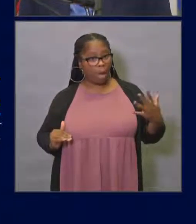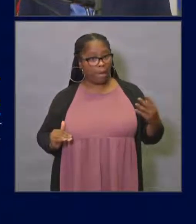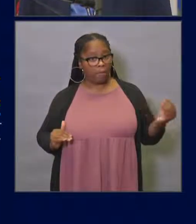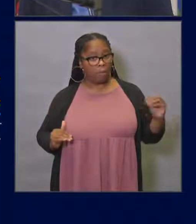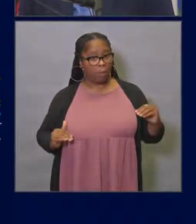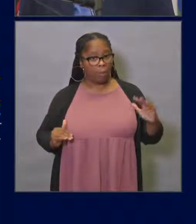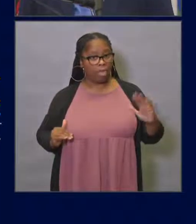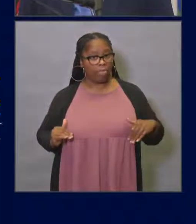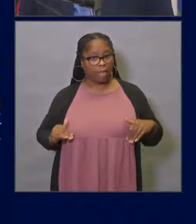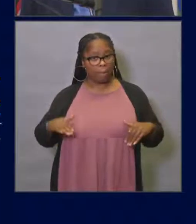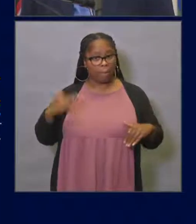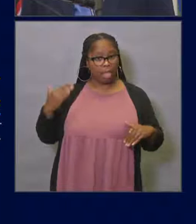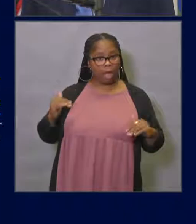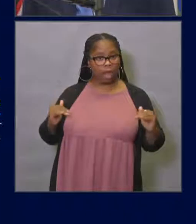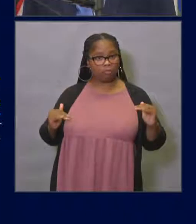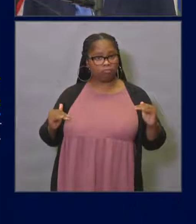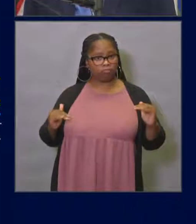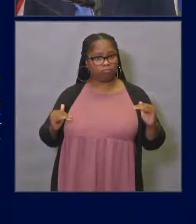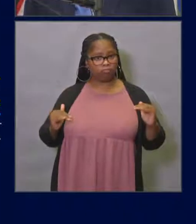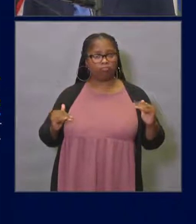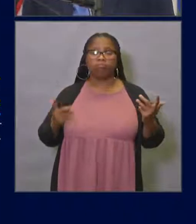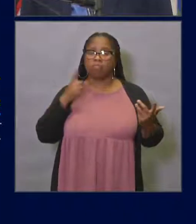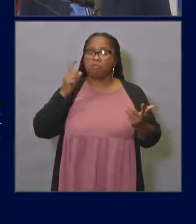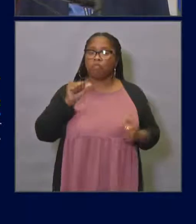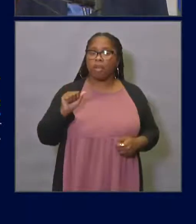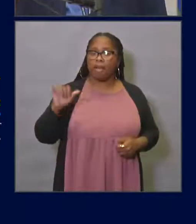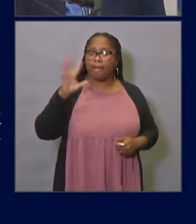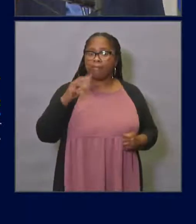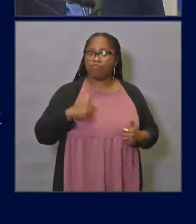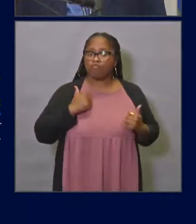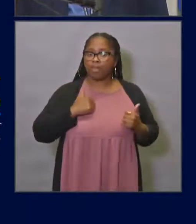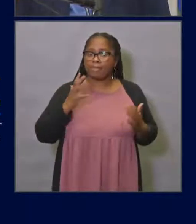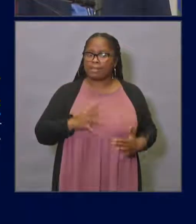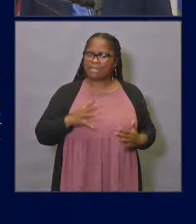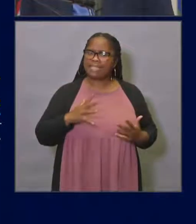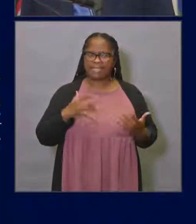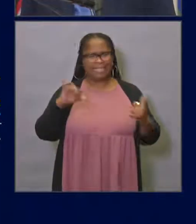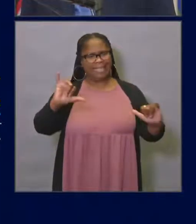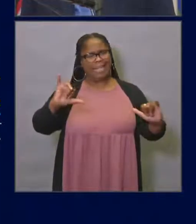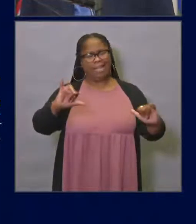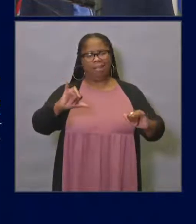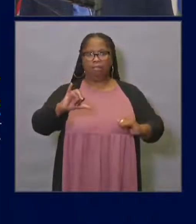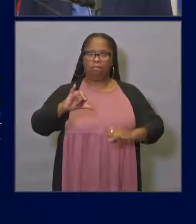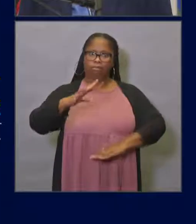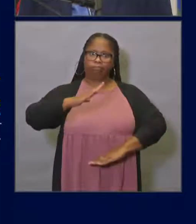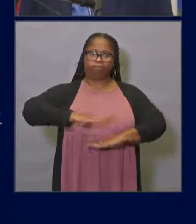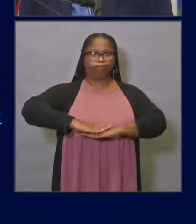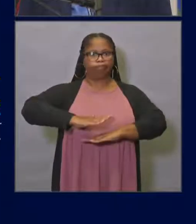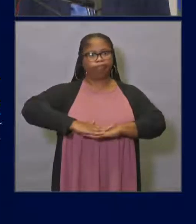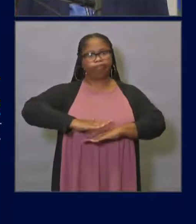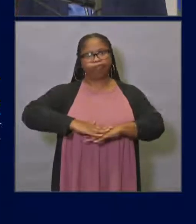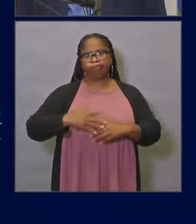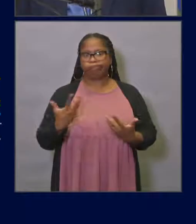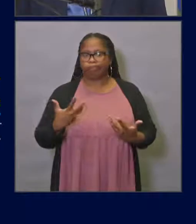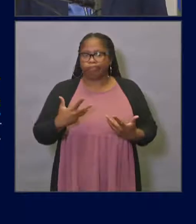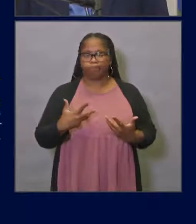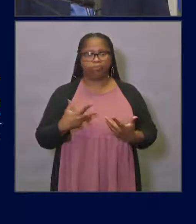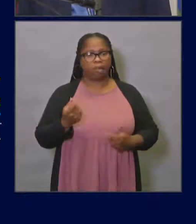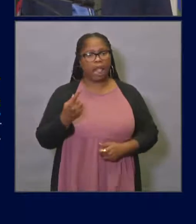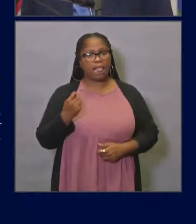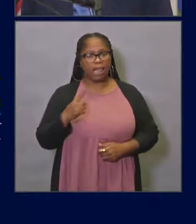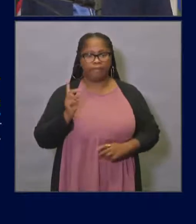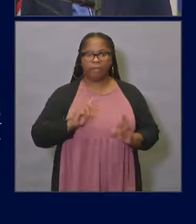people. The case rate amongst Asian residents continues to be the lowest, and now it's at about 11 cases